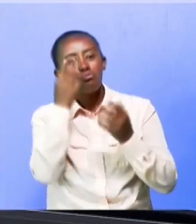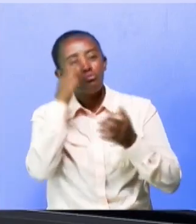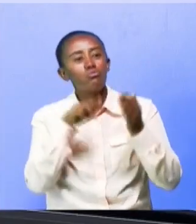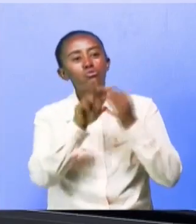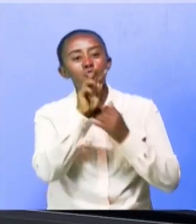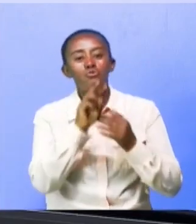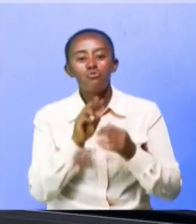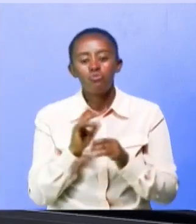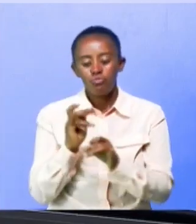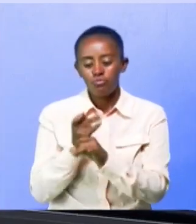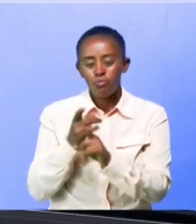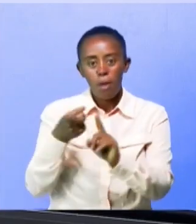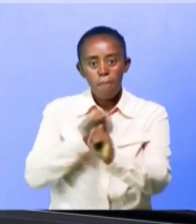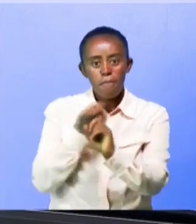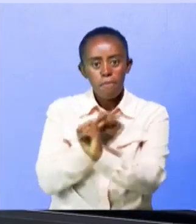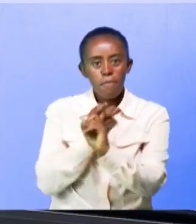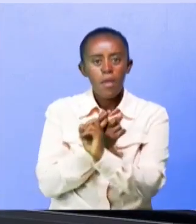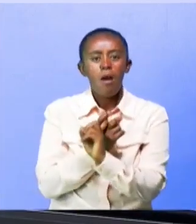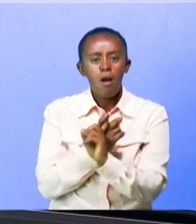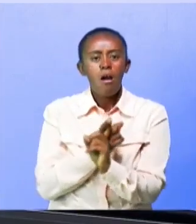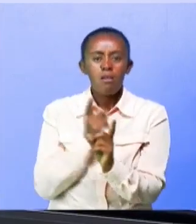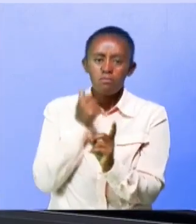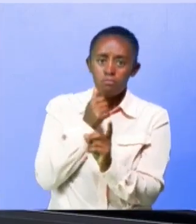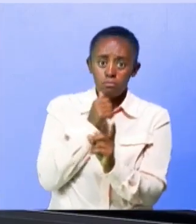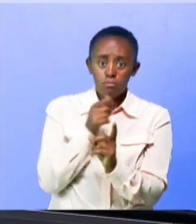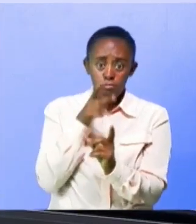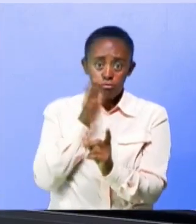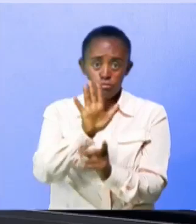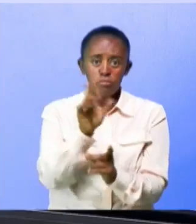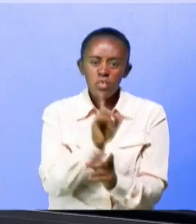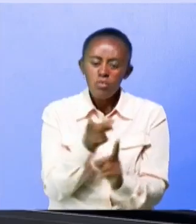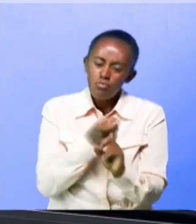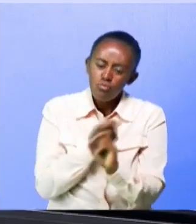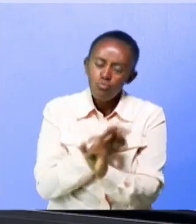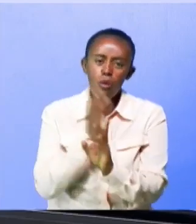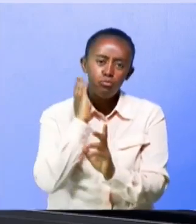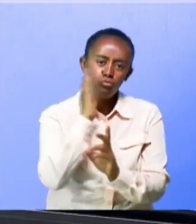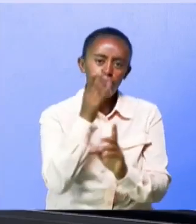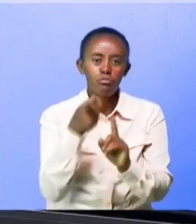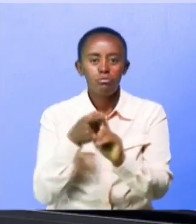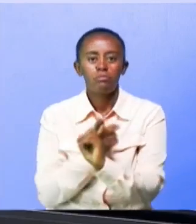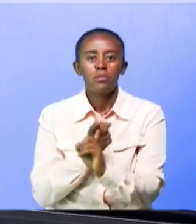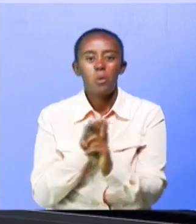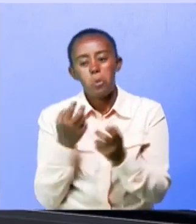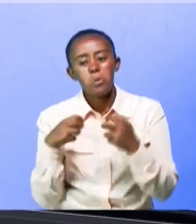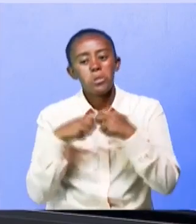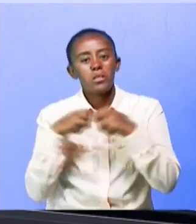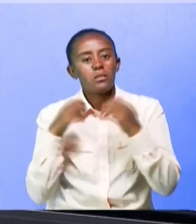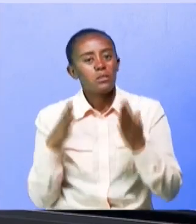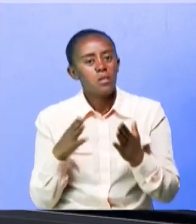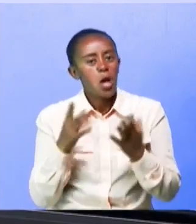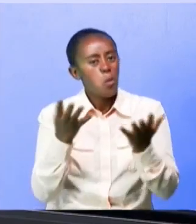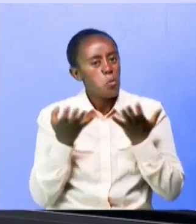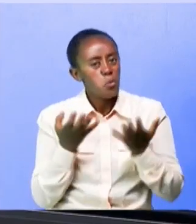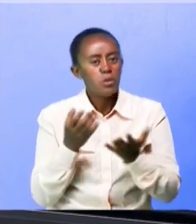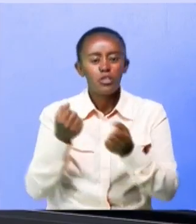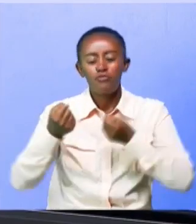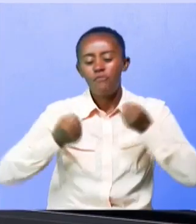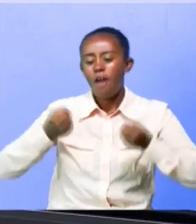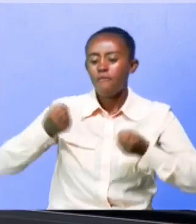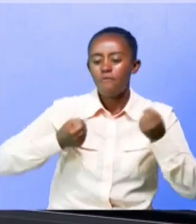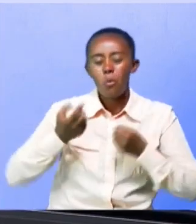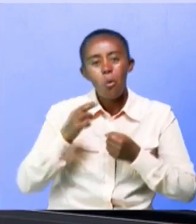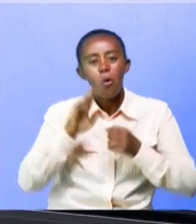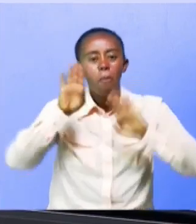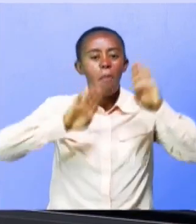mechanic, Oh, I want to be a mechanic, right? I want to be an electrician. I want to be a driver or a